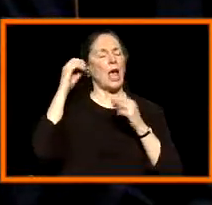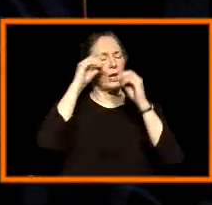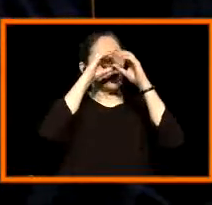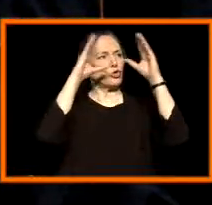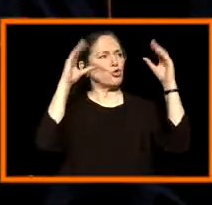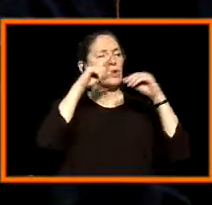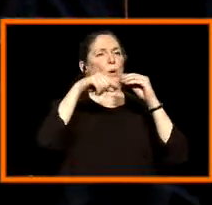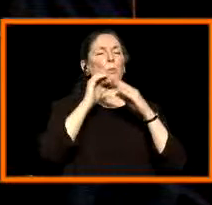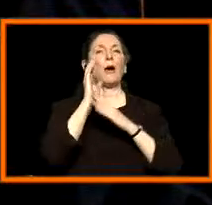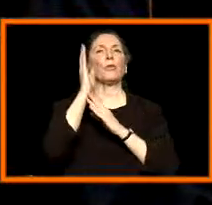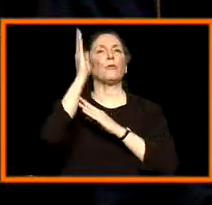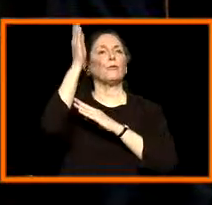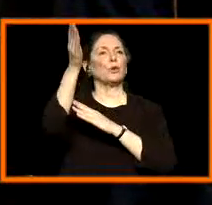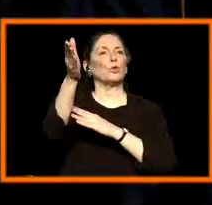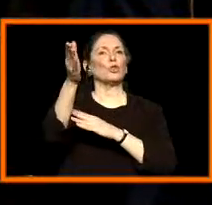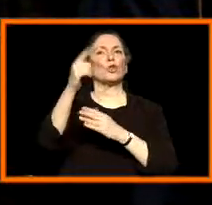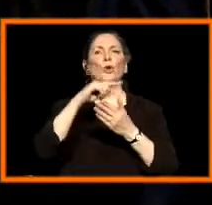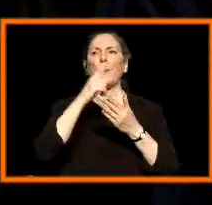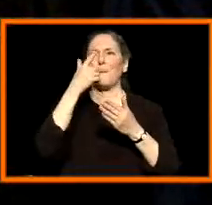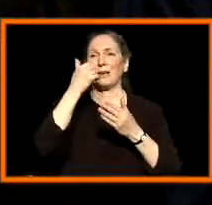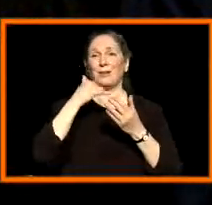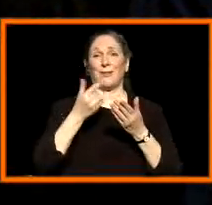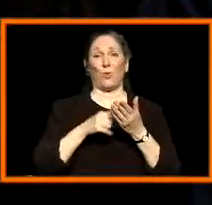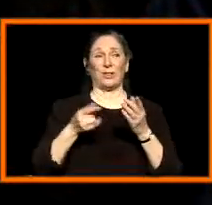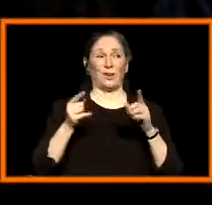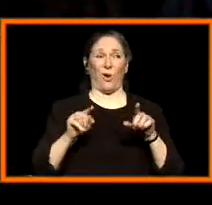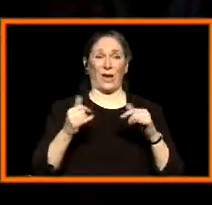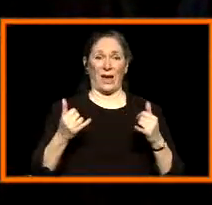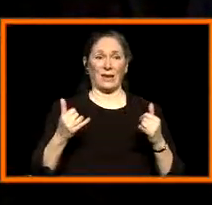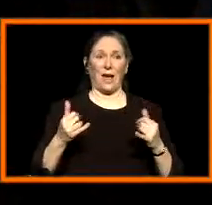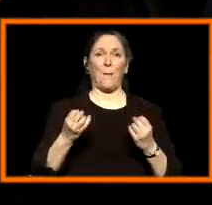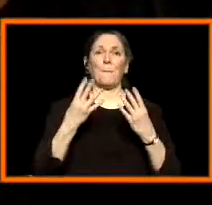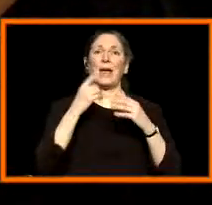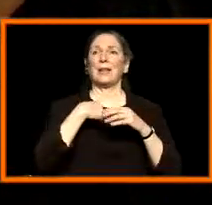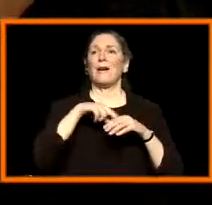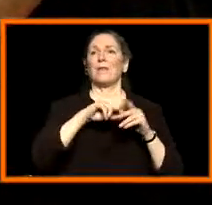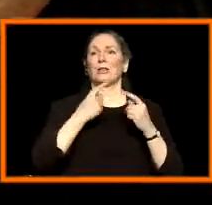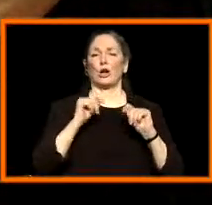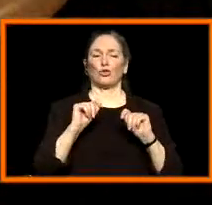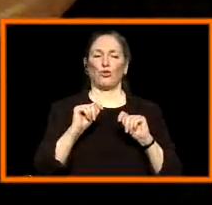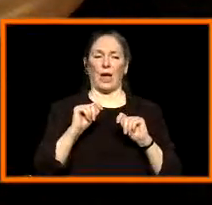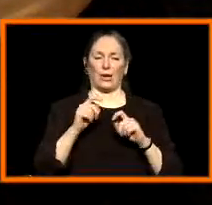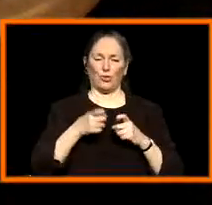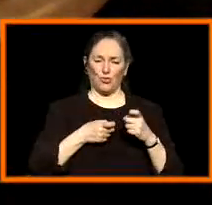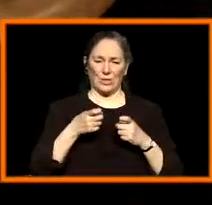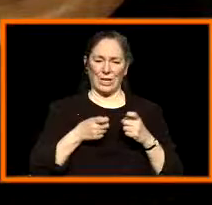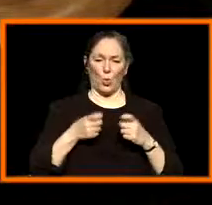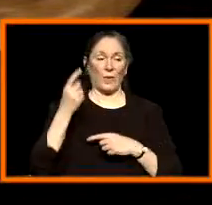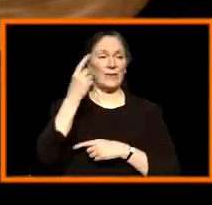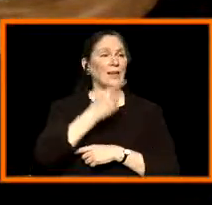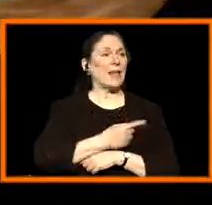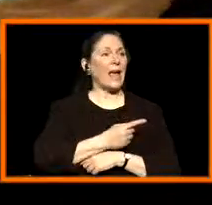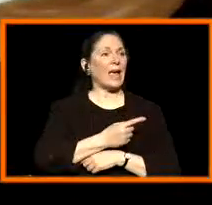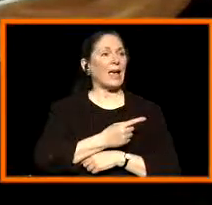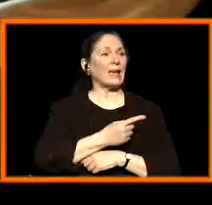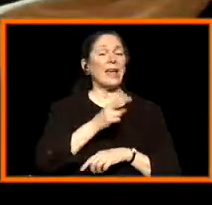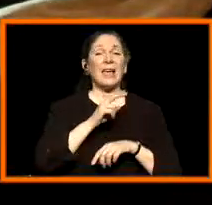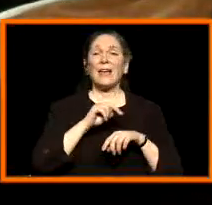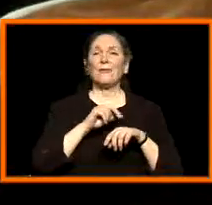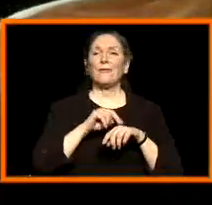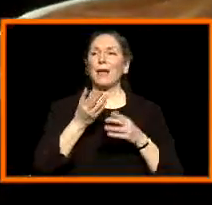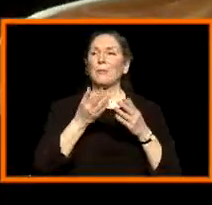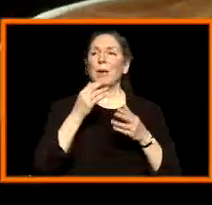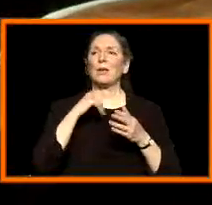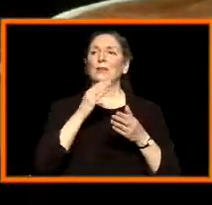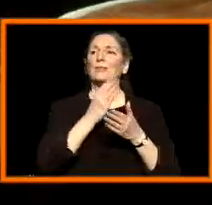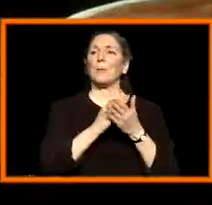about the future. But because of all that's going on, many of us are just trying to deal with today. In fact, some of you may be worried